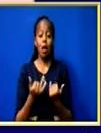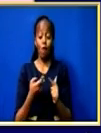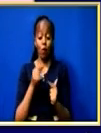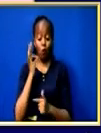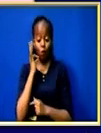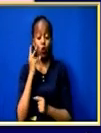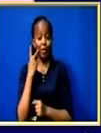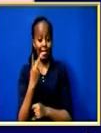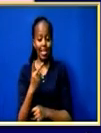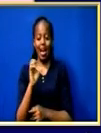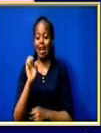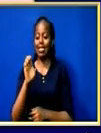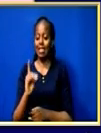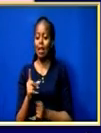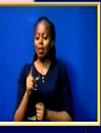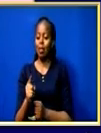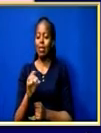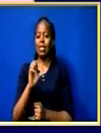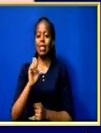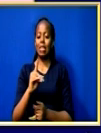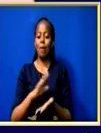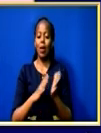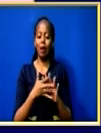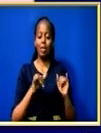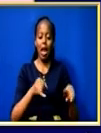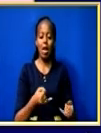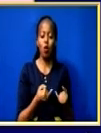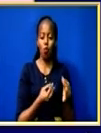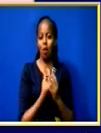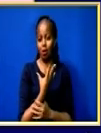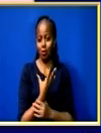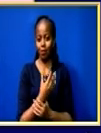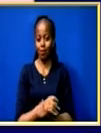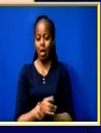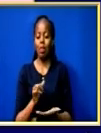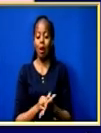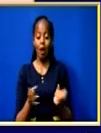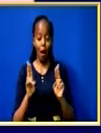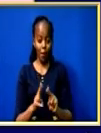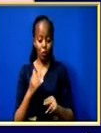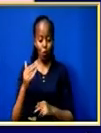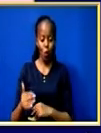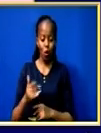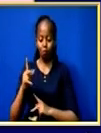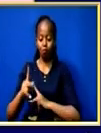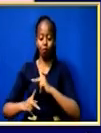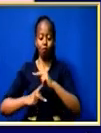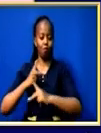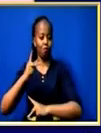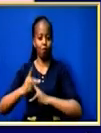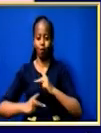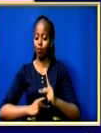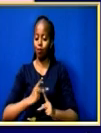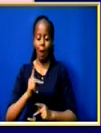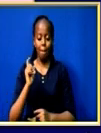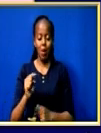later seed. a seed And then a seed to a new into a new plant. So that happens. And all this